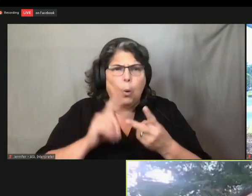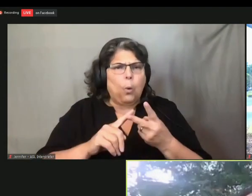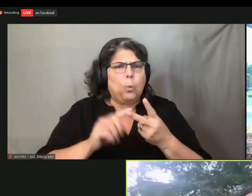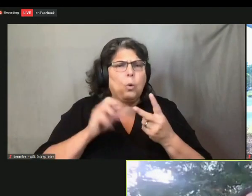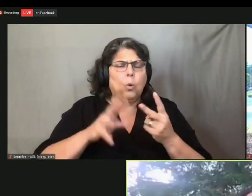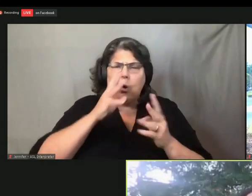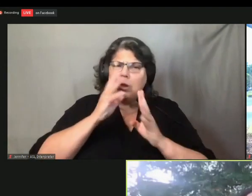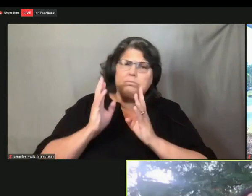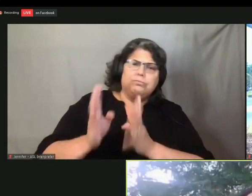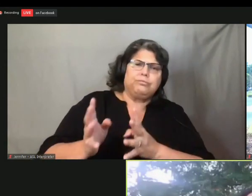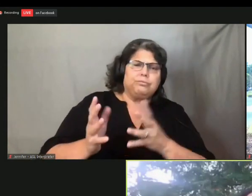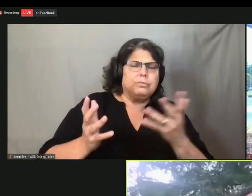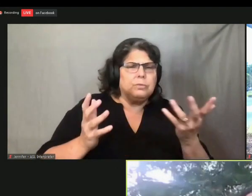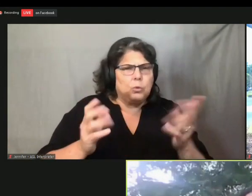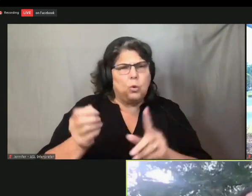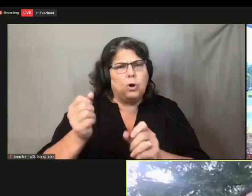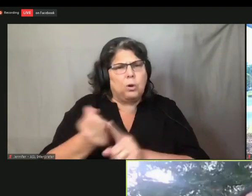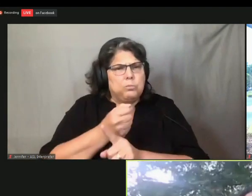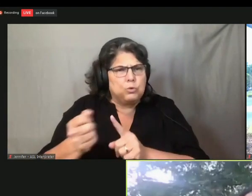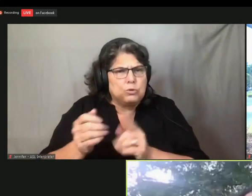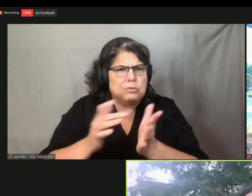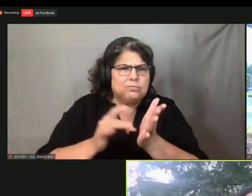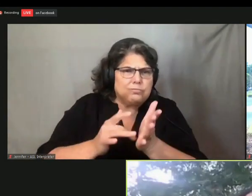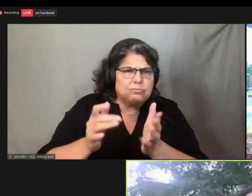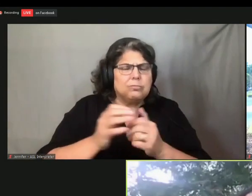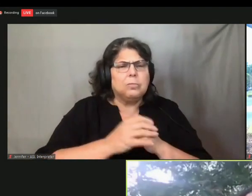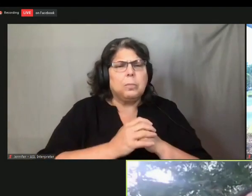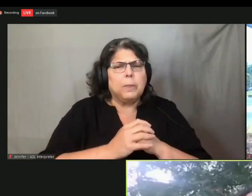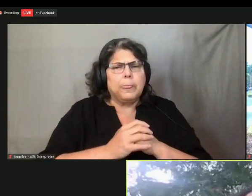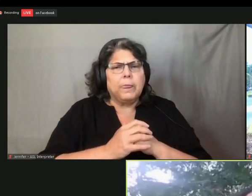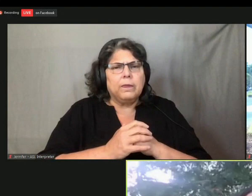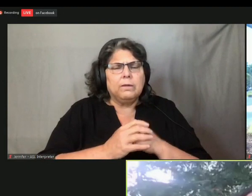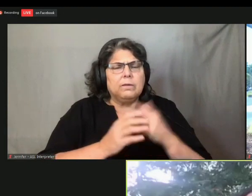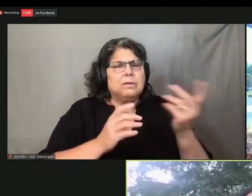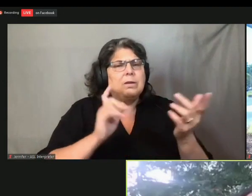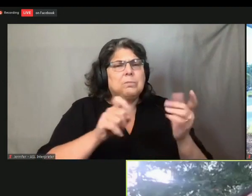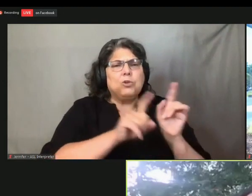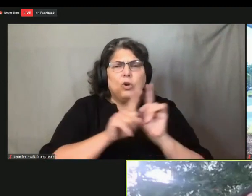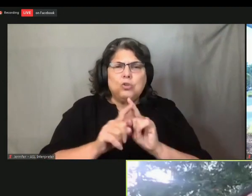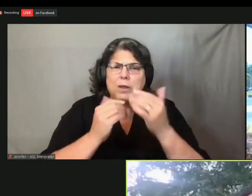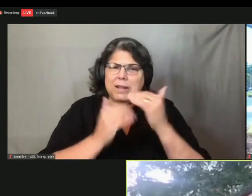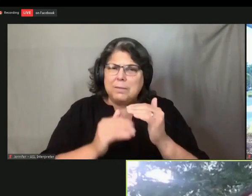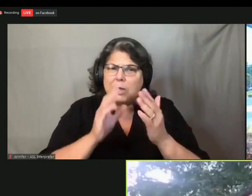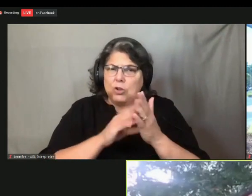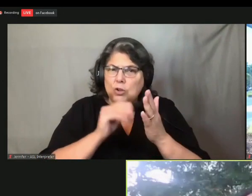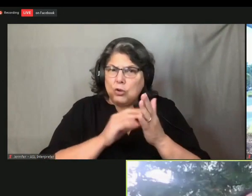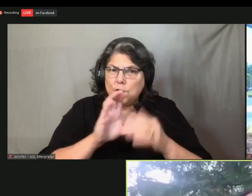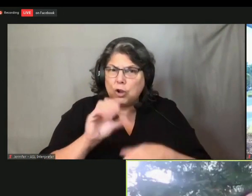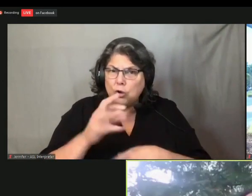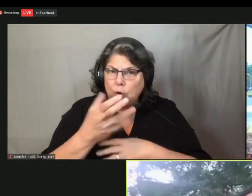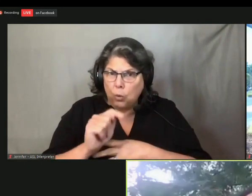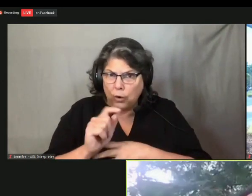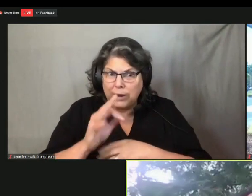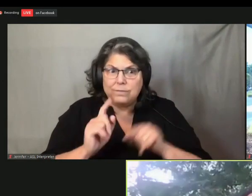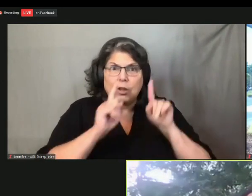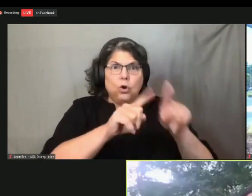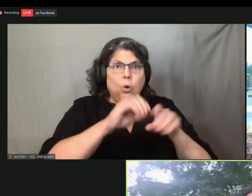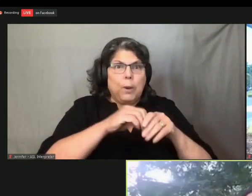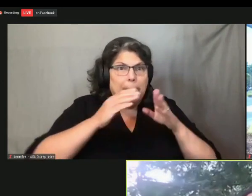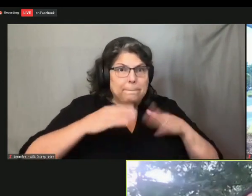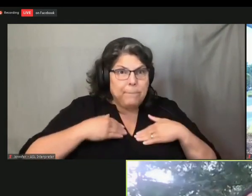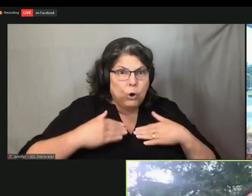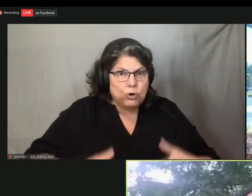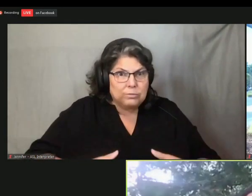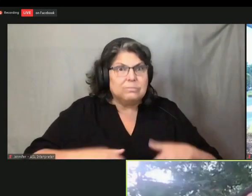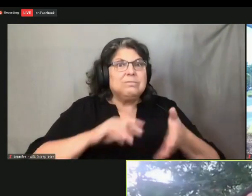Based on state guidelines, schools must also limit learning cohorts to 14 or fewer students. And they must